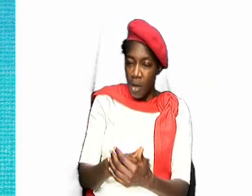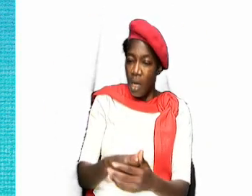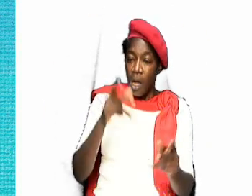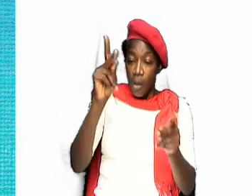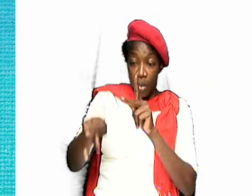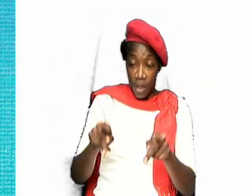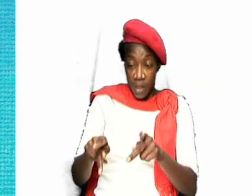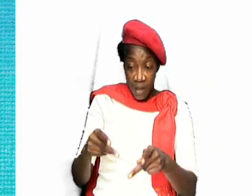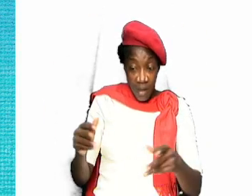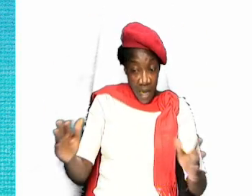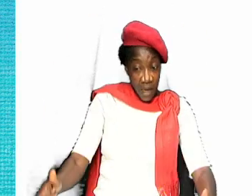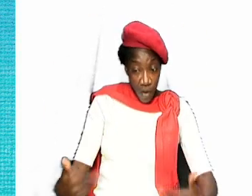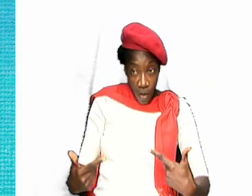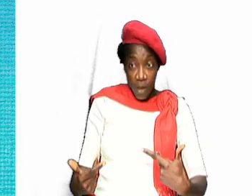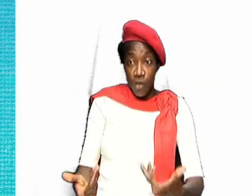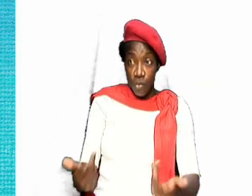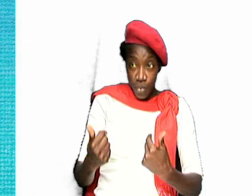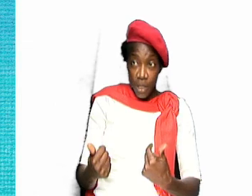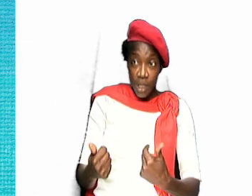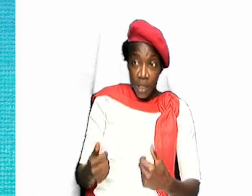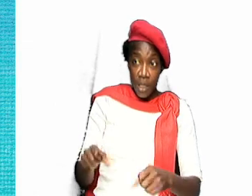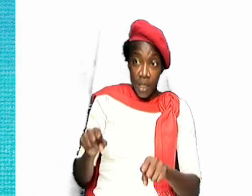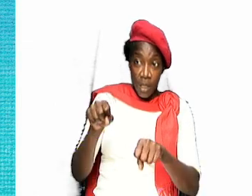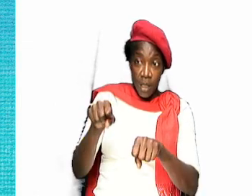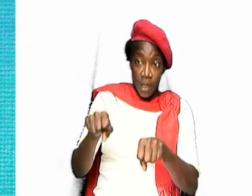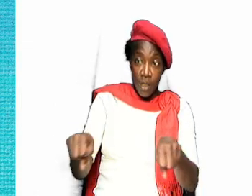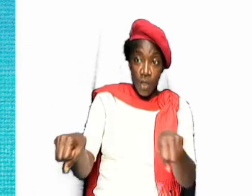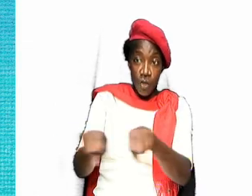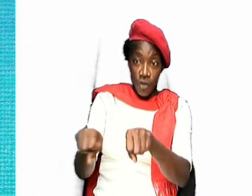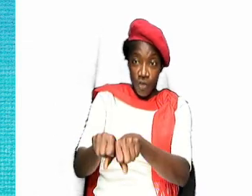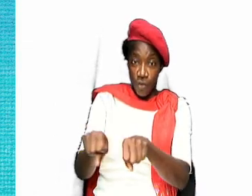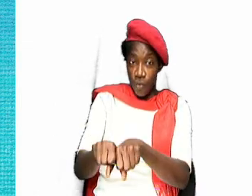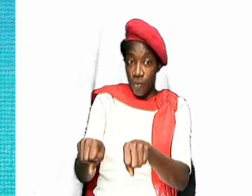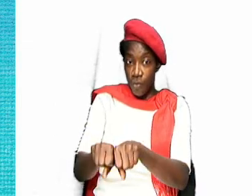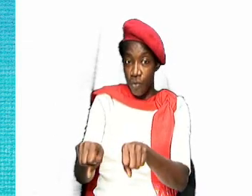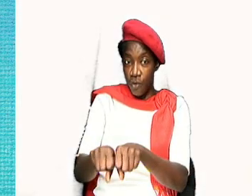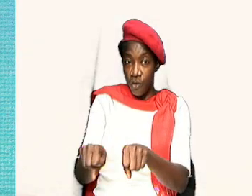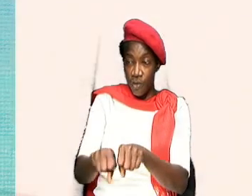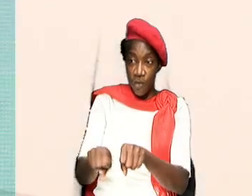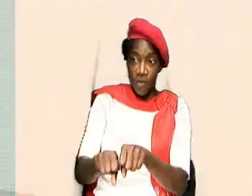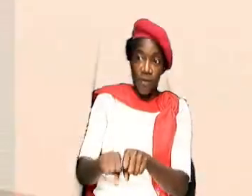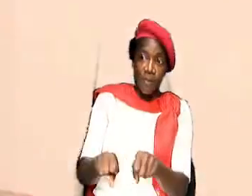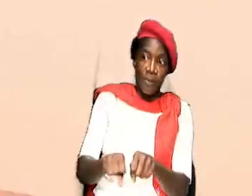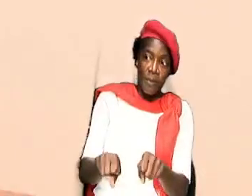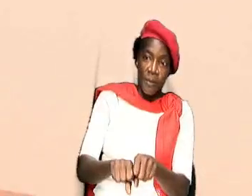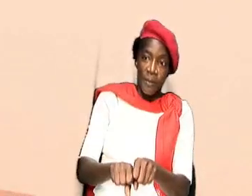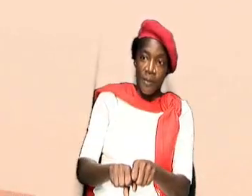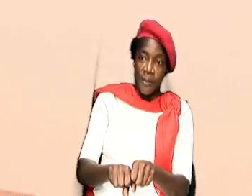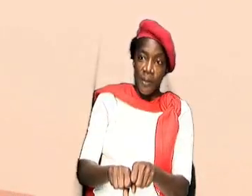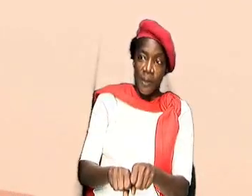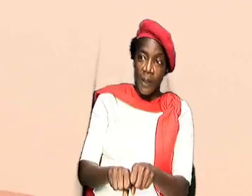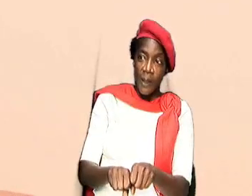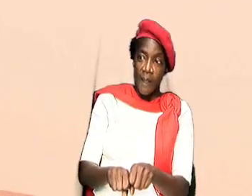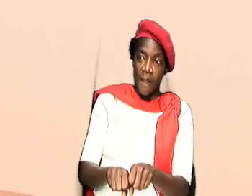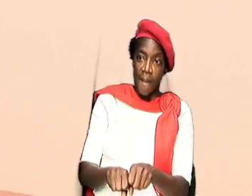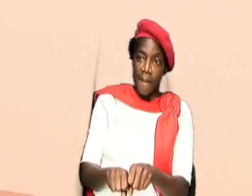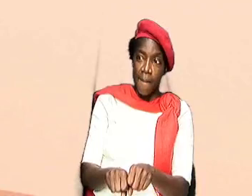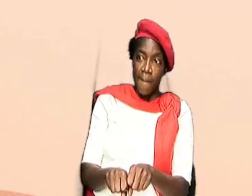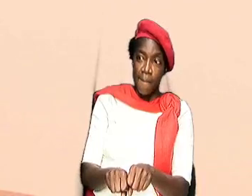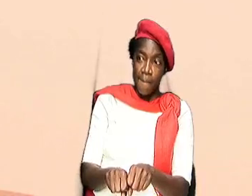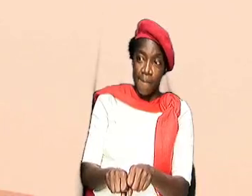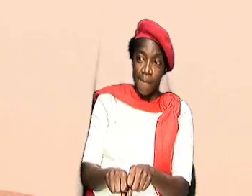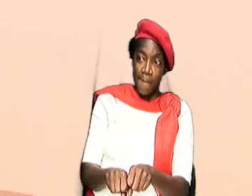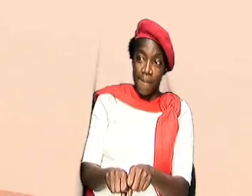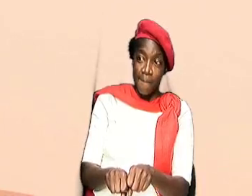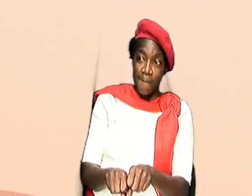So bring your walking shoes. I know that we come with our spike heels. So bring your walking shoes